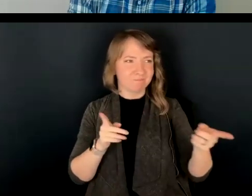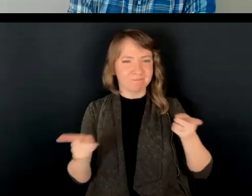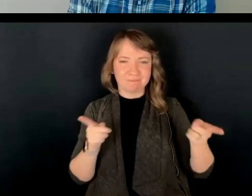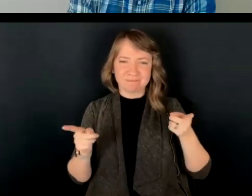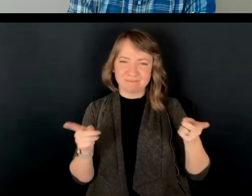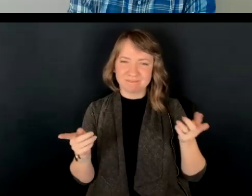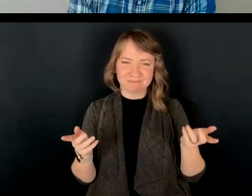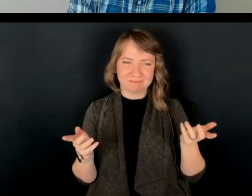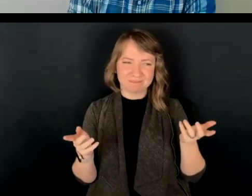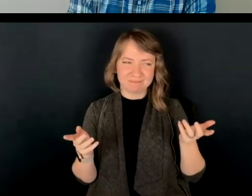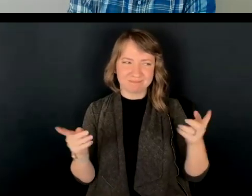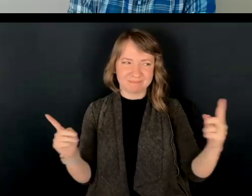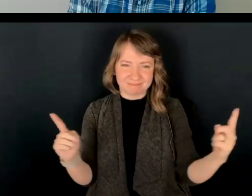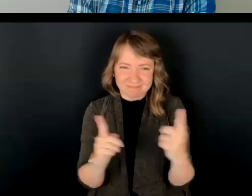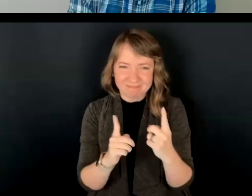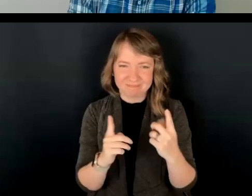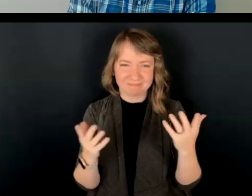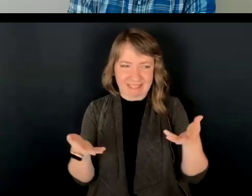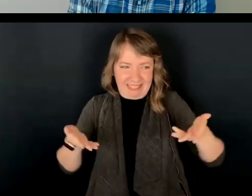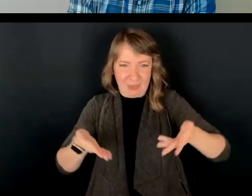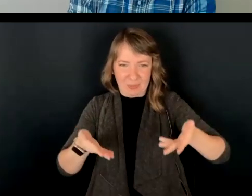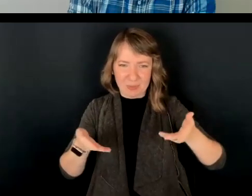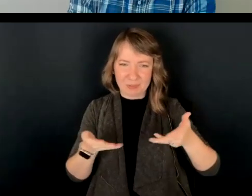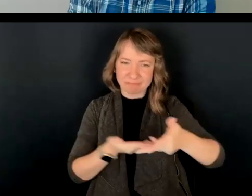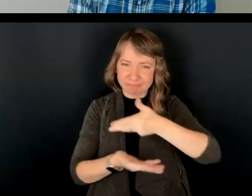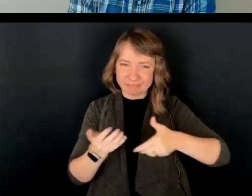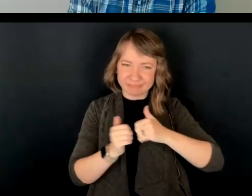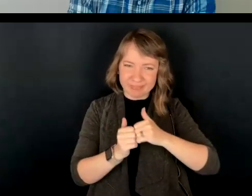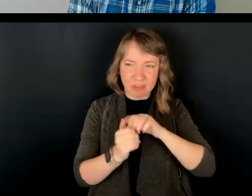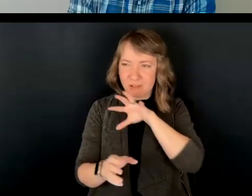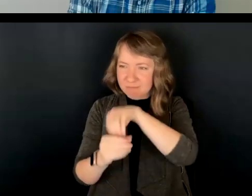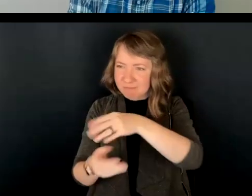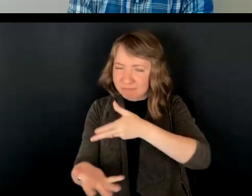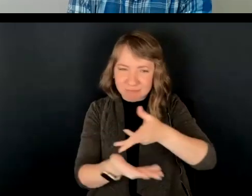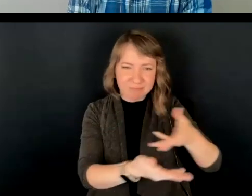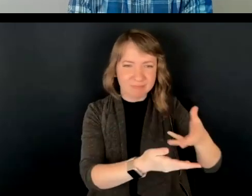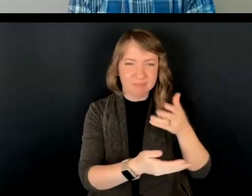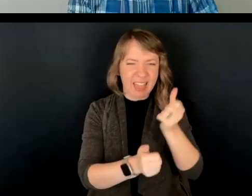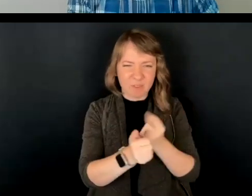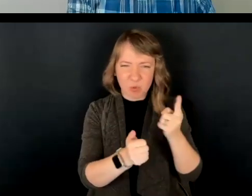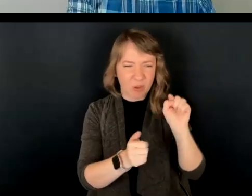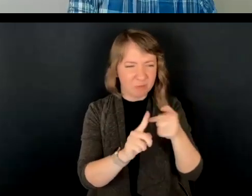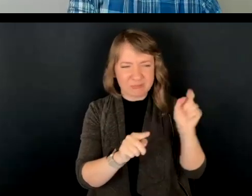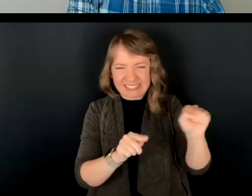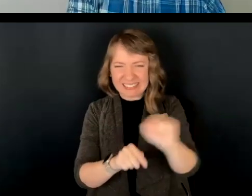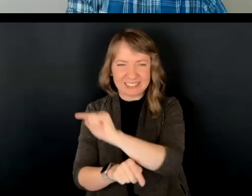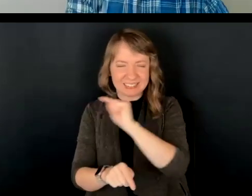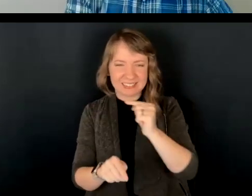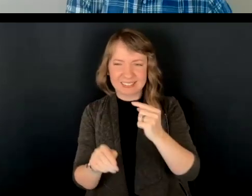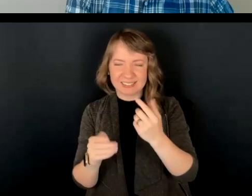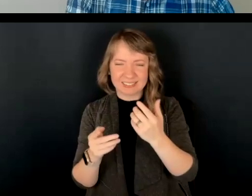just being there and being engaged with everybody on those landscapes and trying to understand where they're coming from